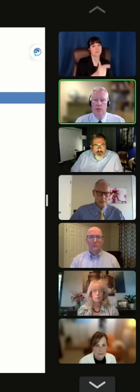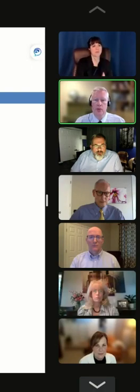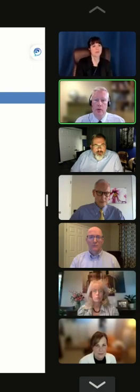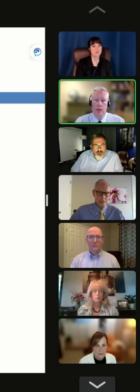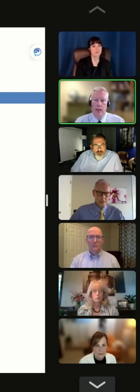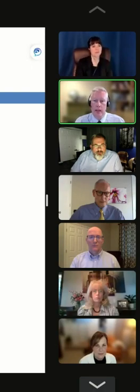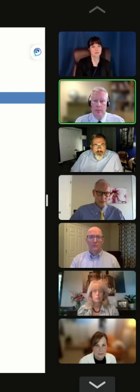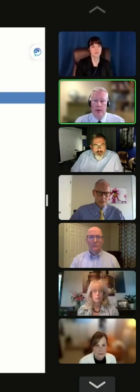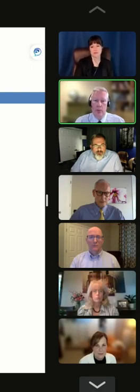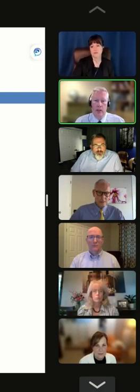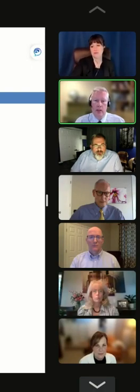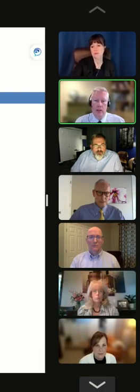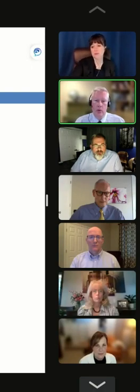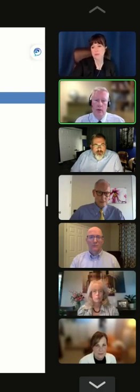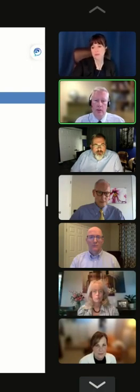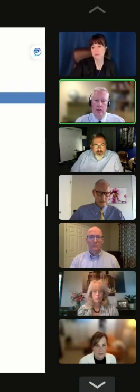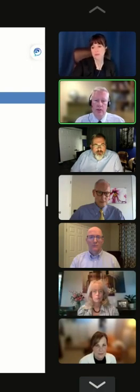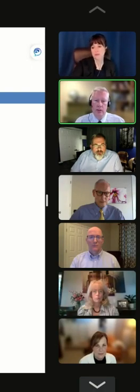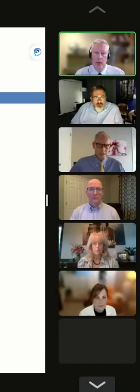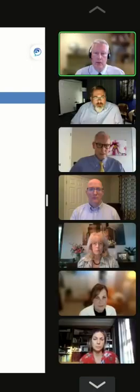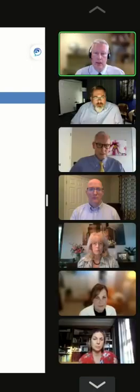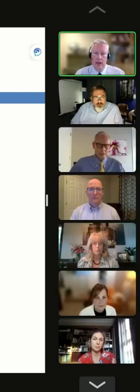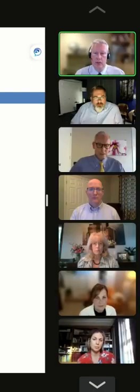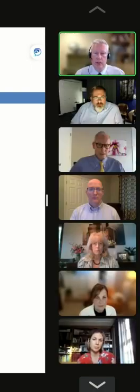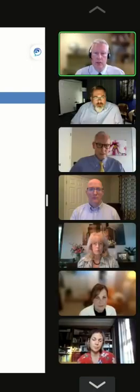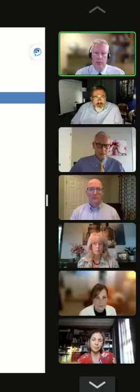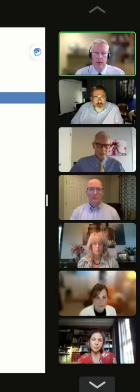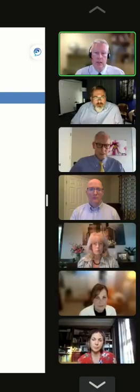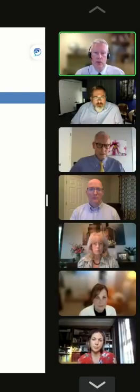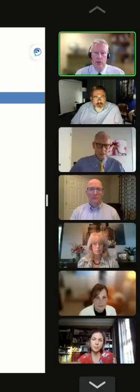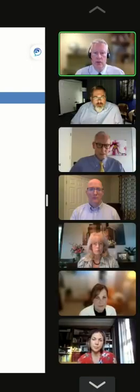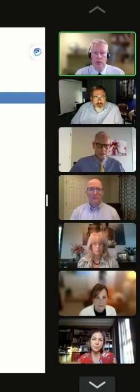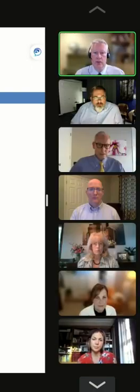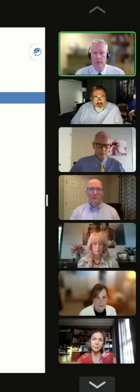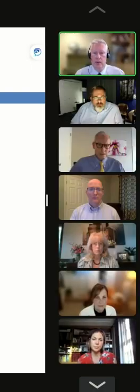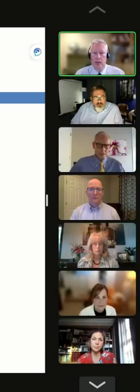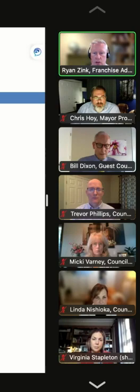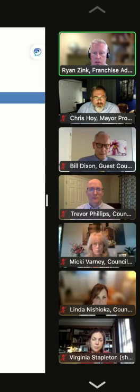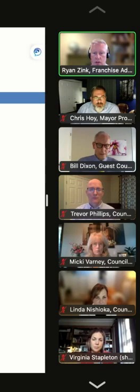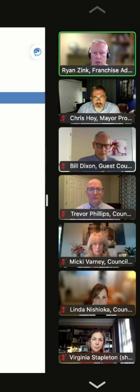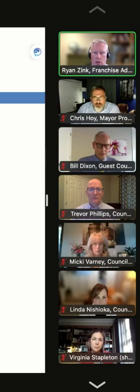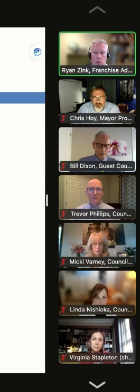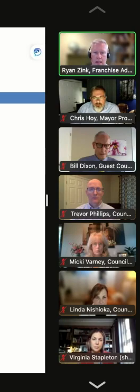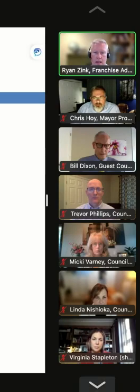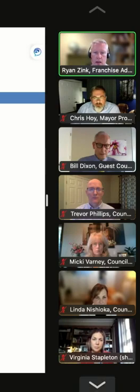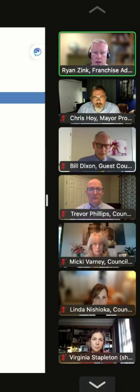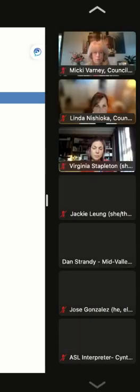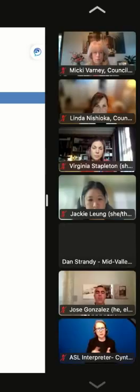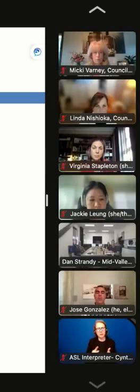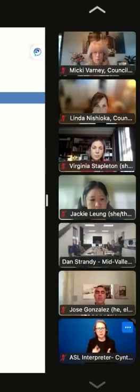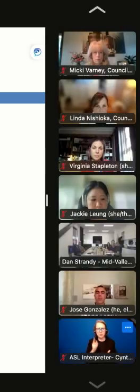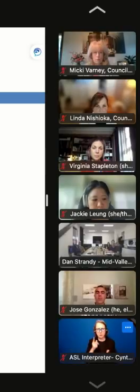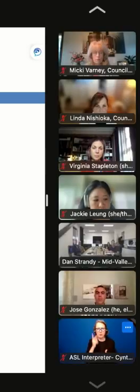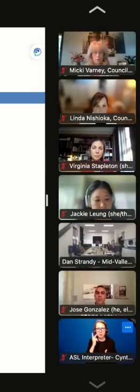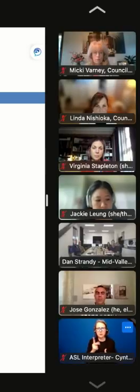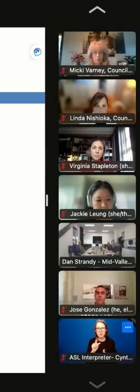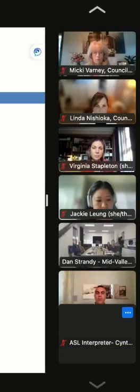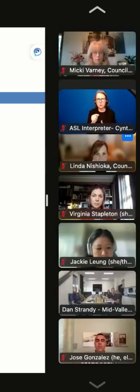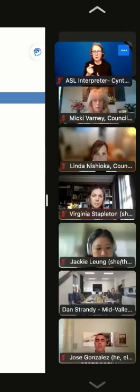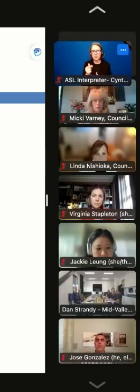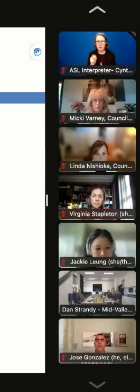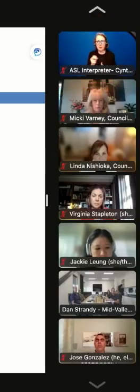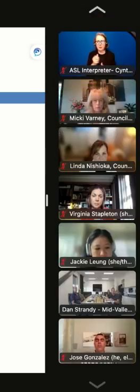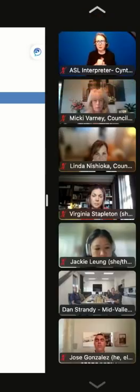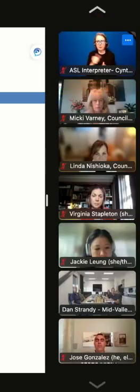table shows the weekly and biweekly equivalency of the gallons collected by each service level. As you can see, the 20-gallon every other week option adds